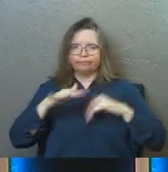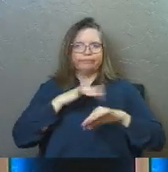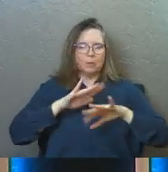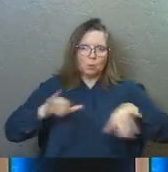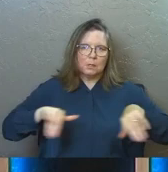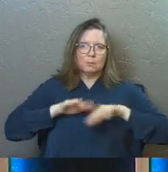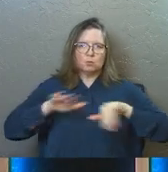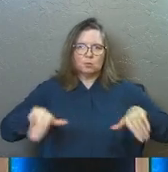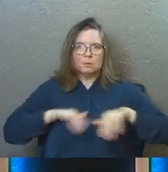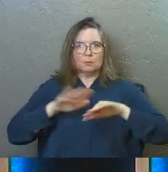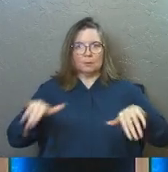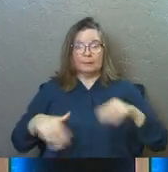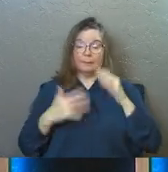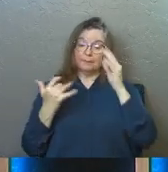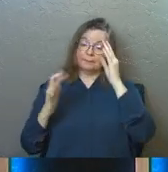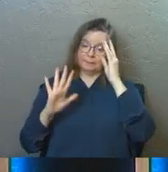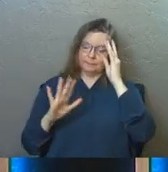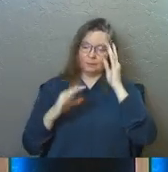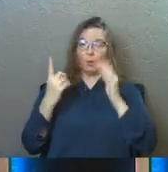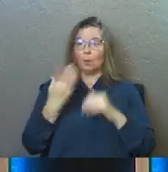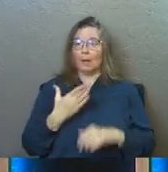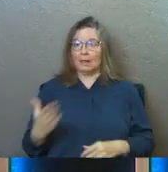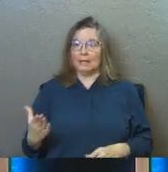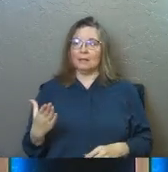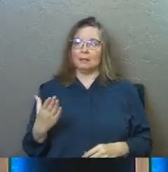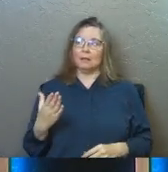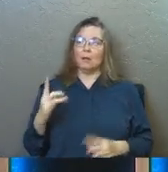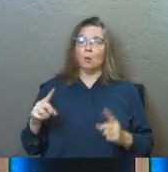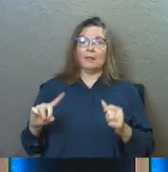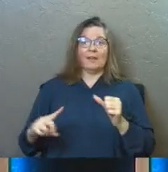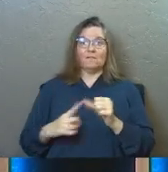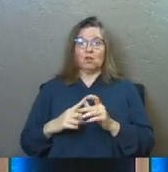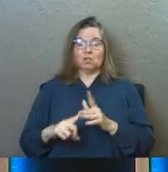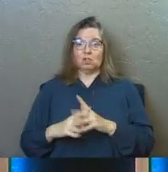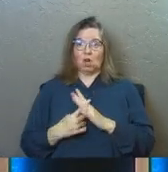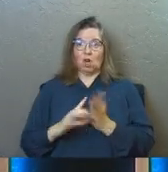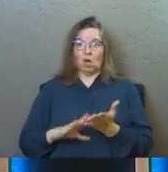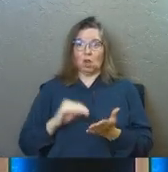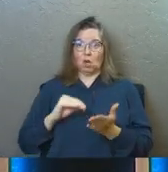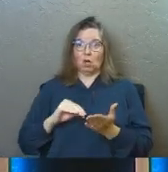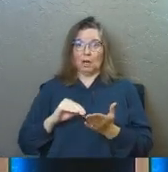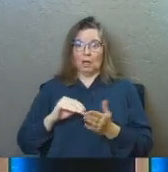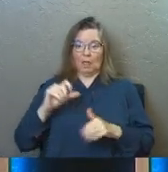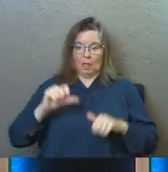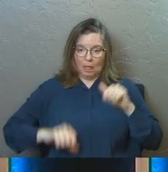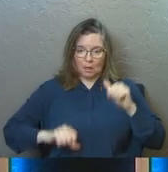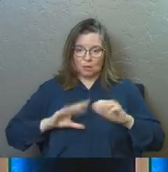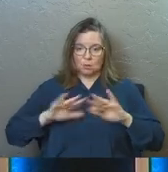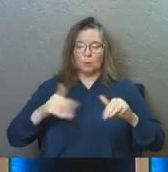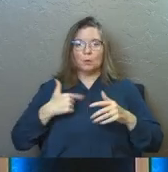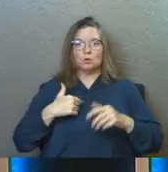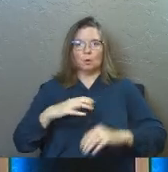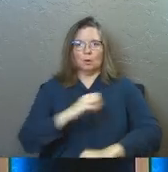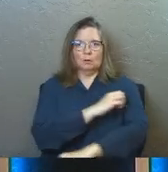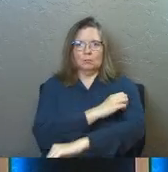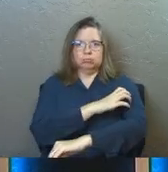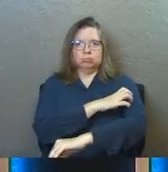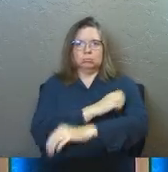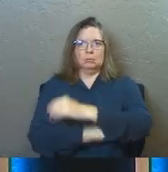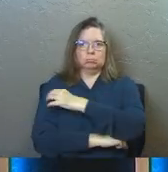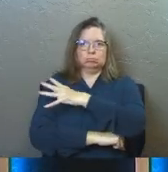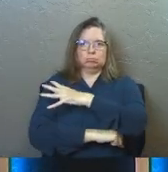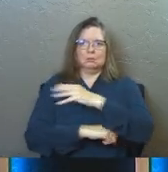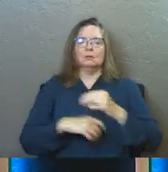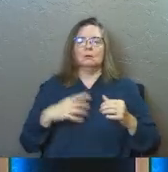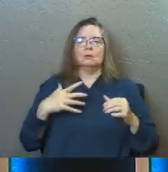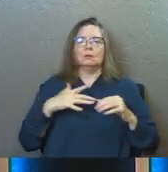do is swim. One thing is when they first started learning how to swim, we would do like floaties and like, you know, get into the